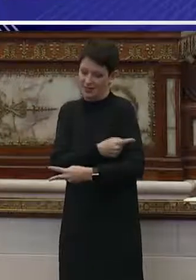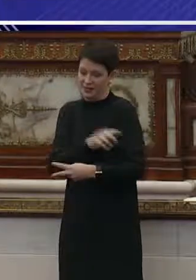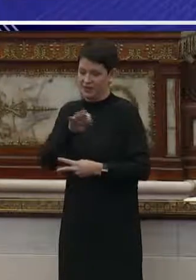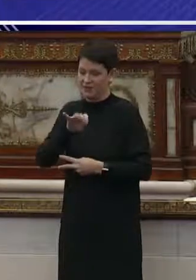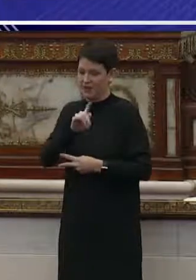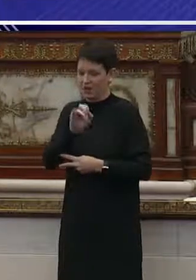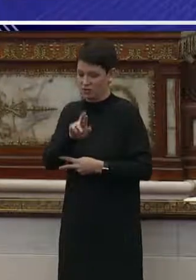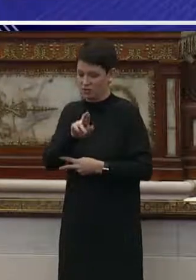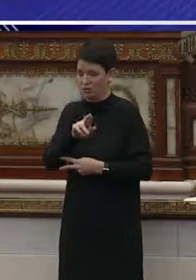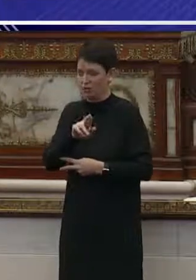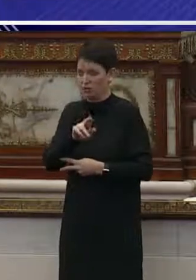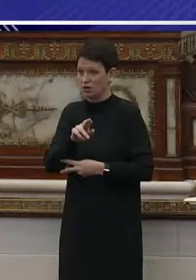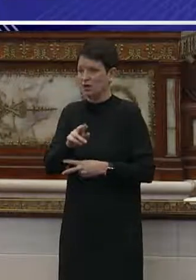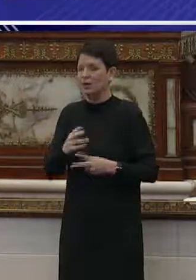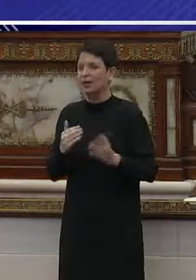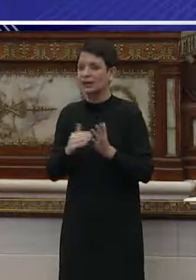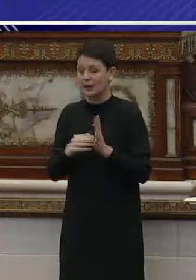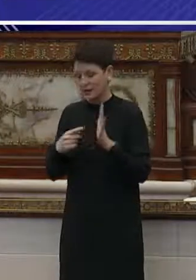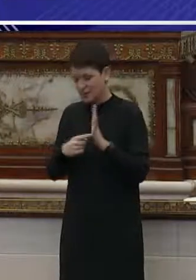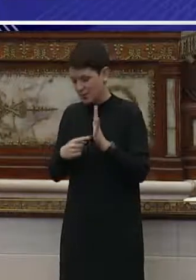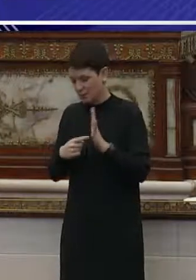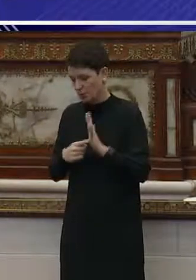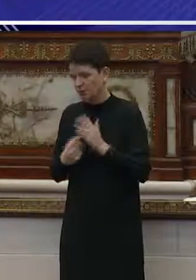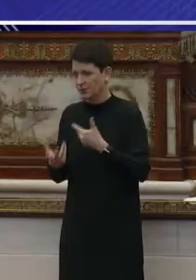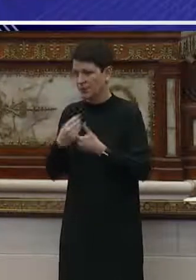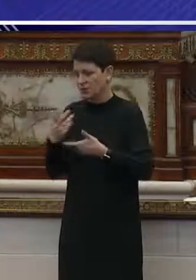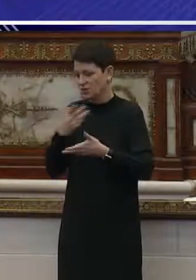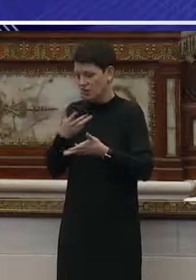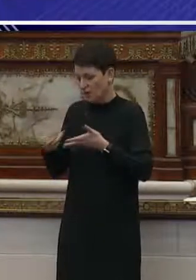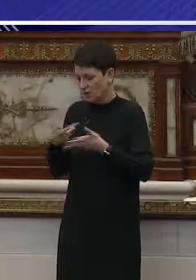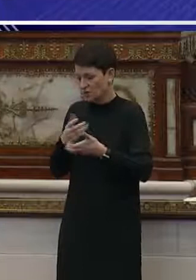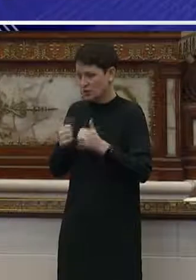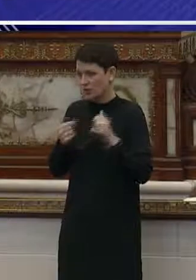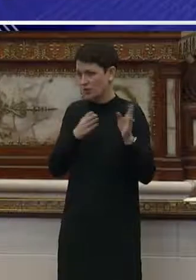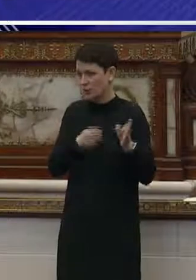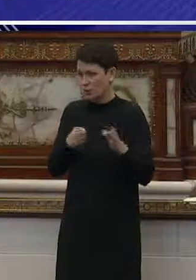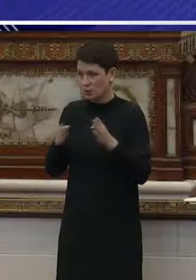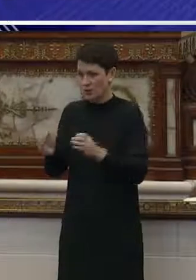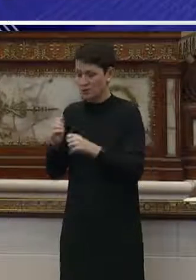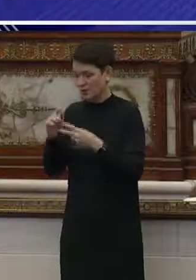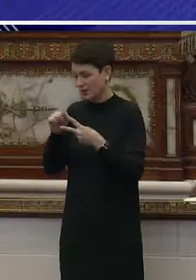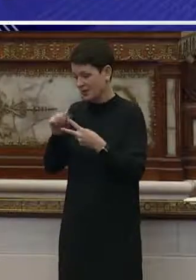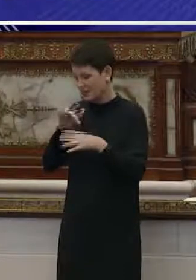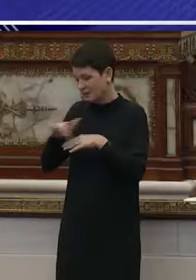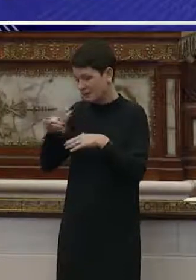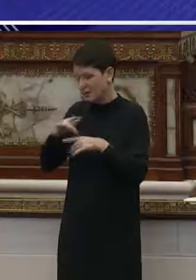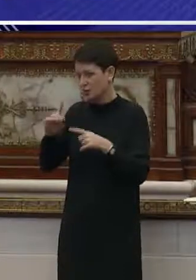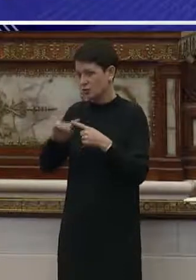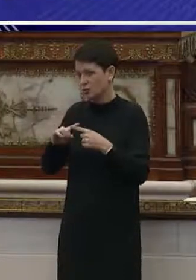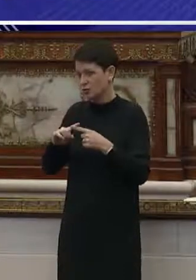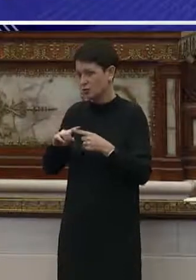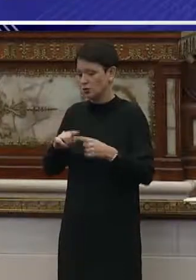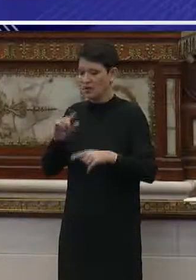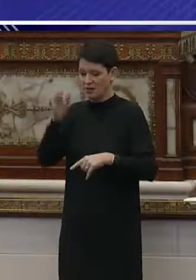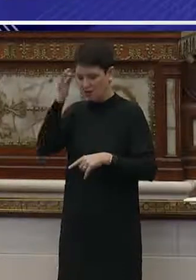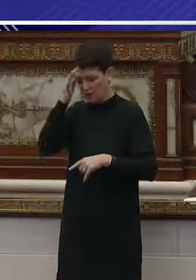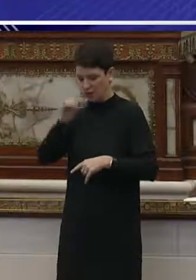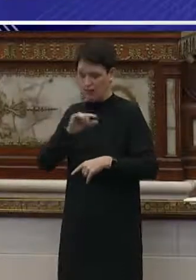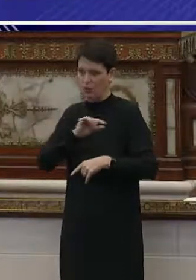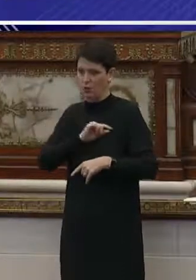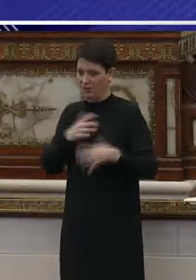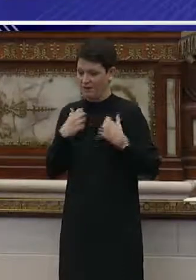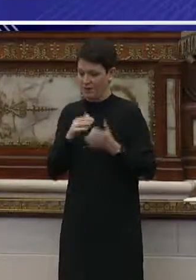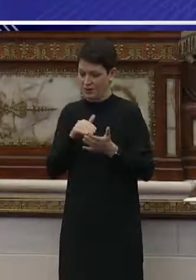vaccine, which is tougher to get a hold of. For example, engage in conversations. Are there ways for us to make it available to the federally qualified health centers? It's technically